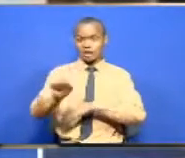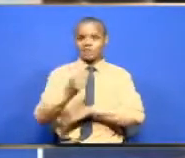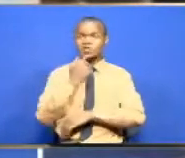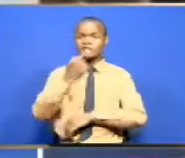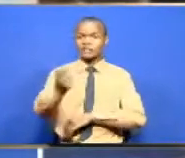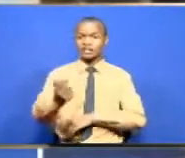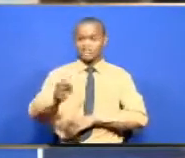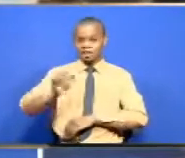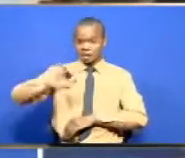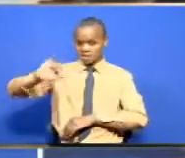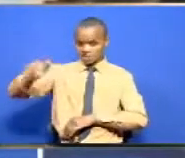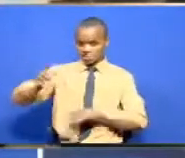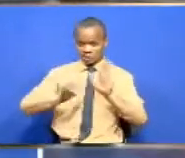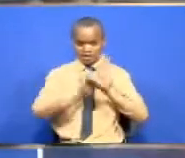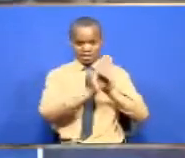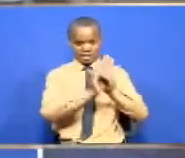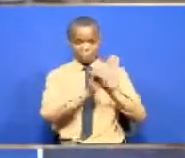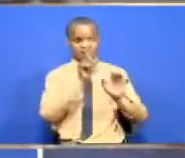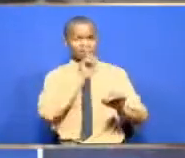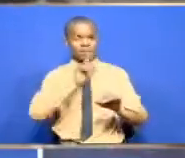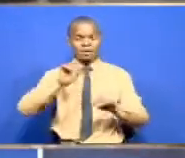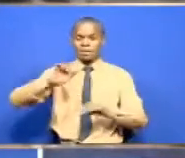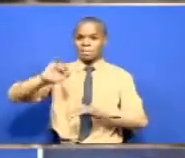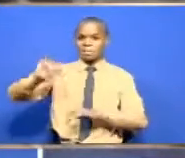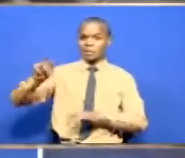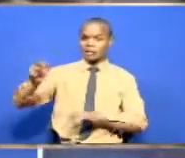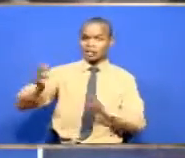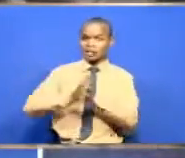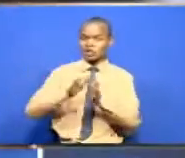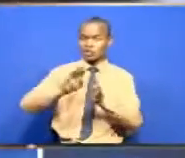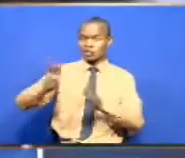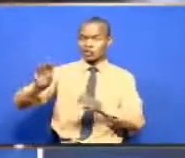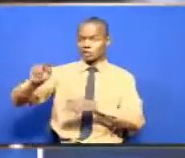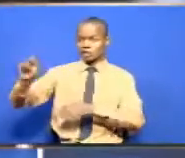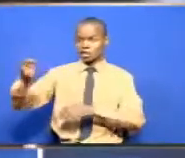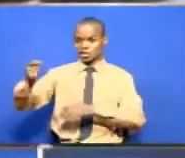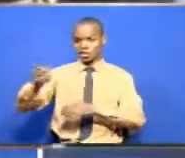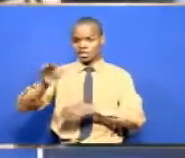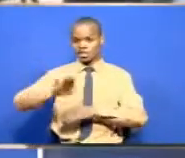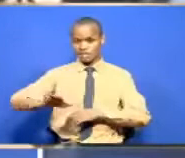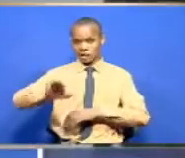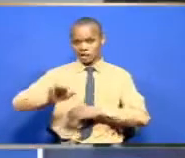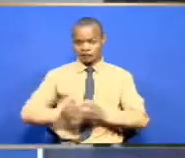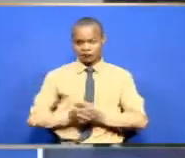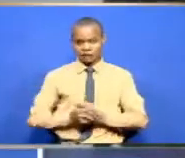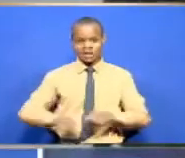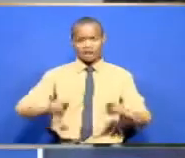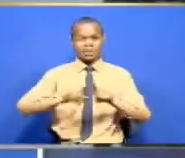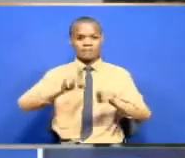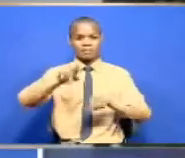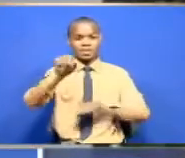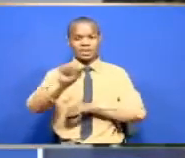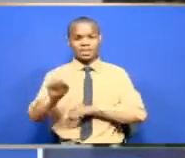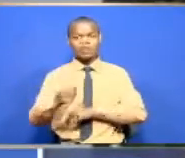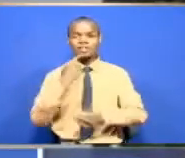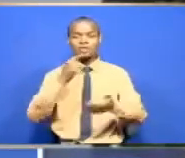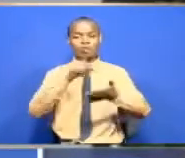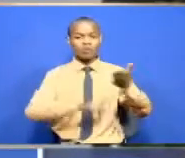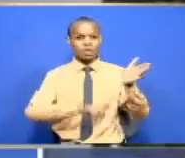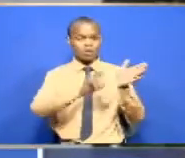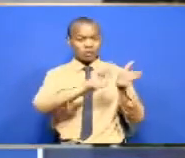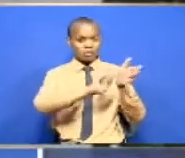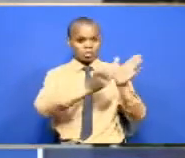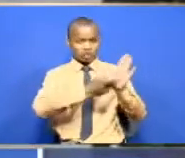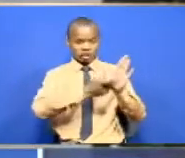the counties identified are in Mount Kenya and the Western Kenya regions. Ntiba says the project will create opportunities for